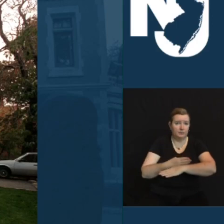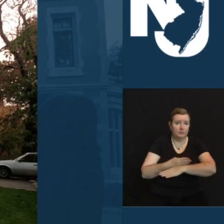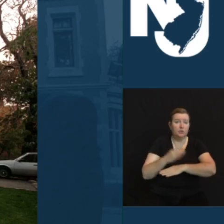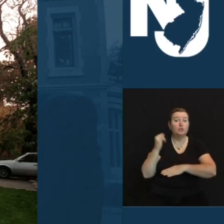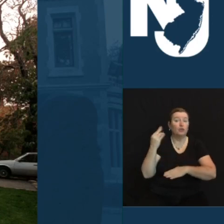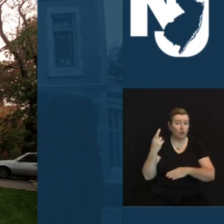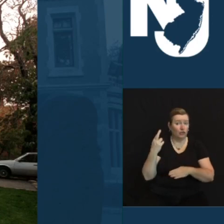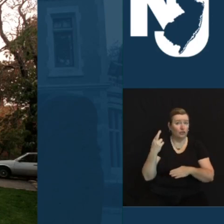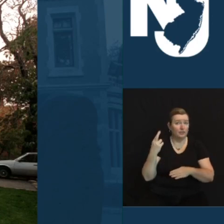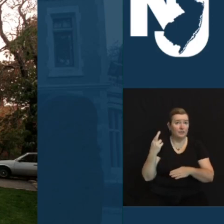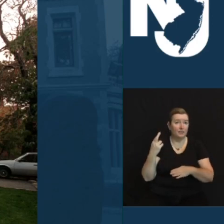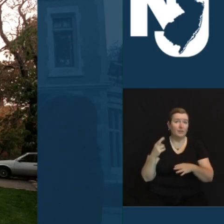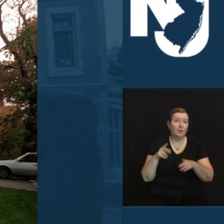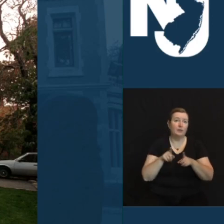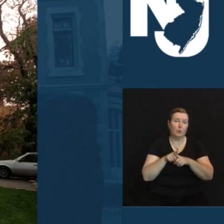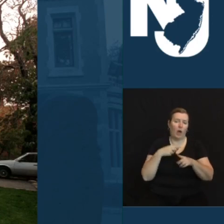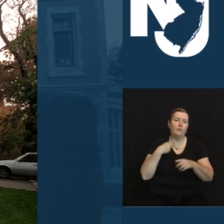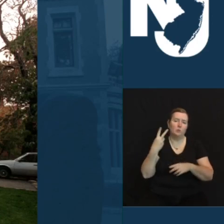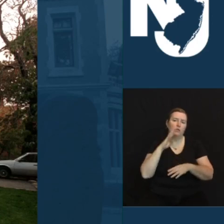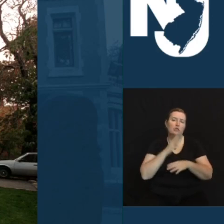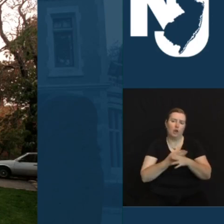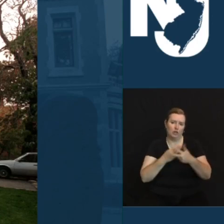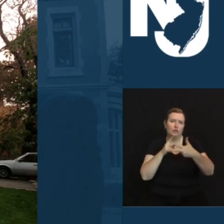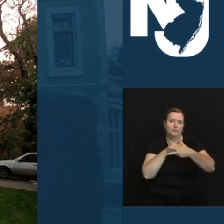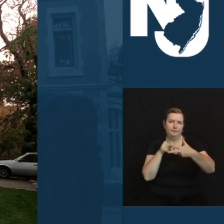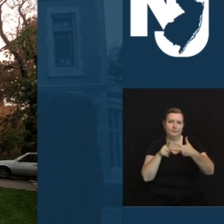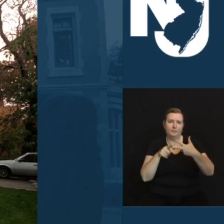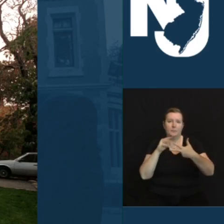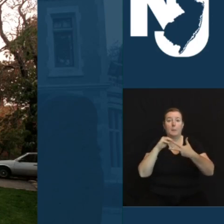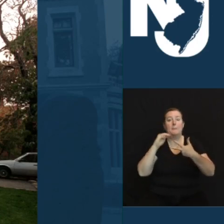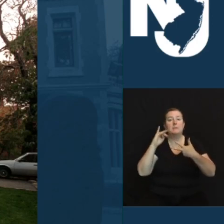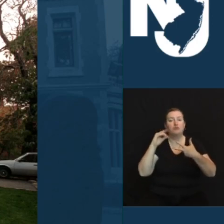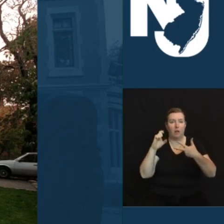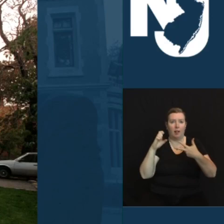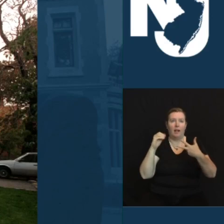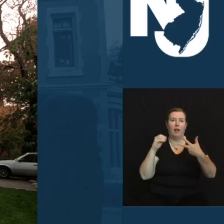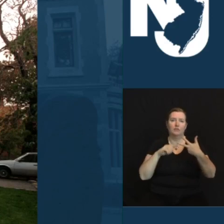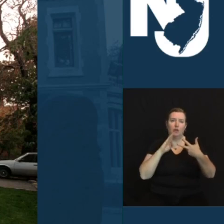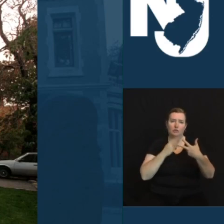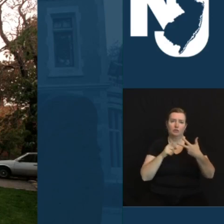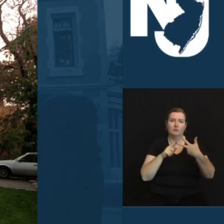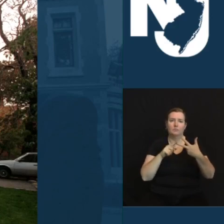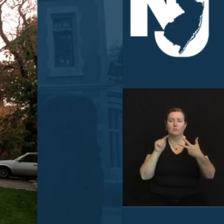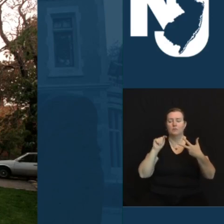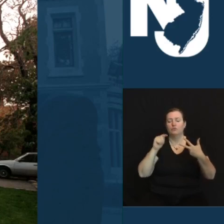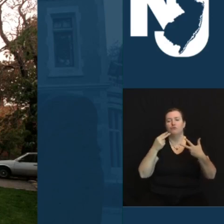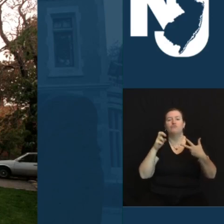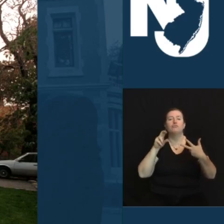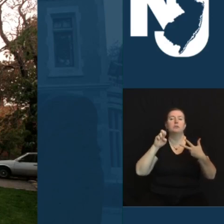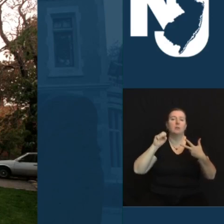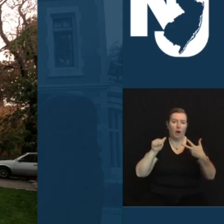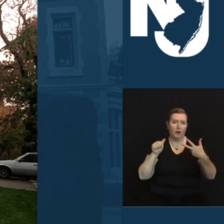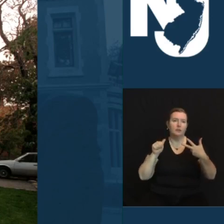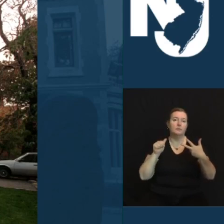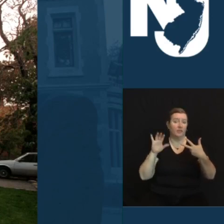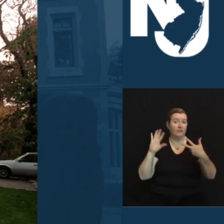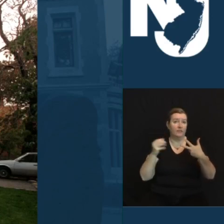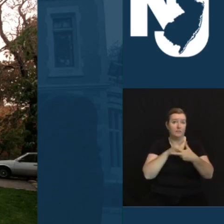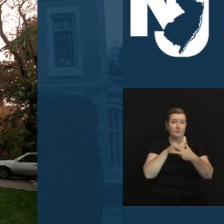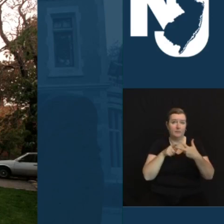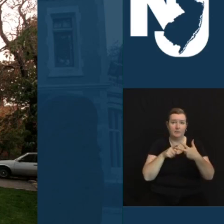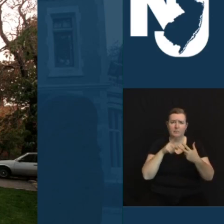also leaves behind 2 daughters, Michelle, who runs the North Ward Center, and Teresa. This is a family raised in civic service, and that will be